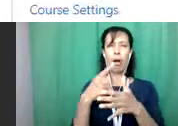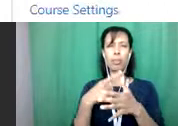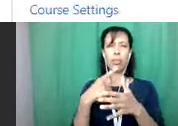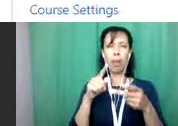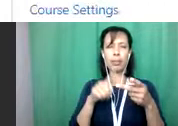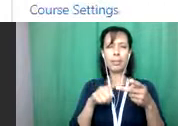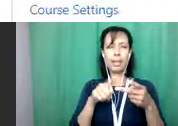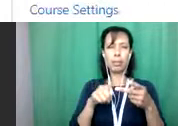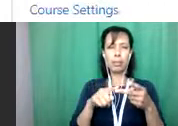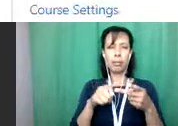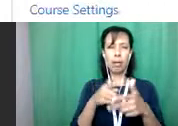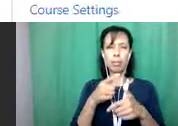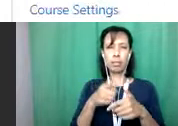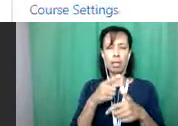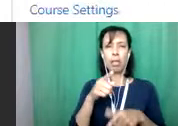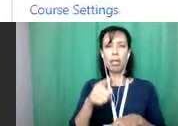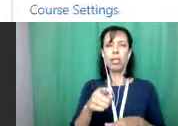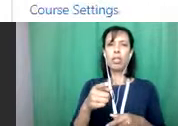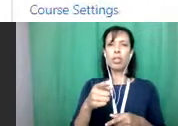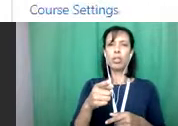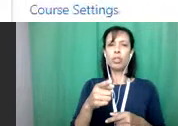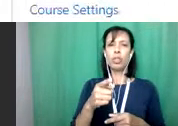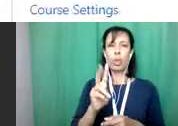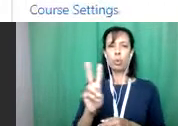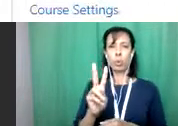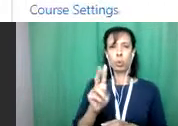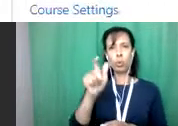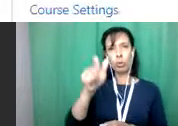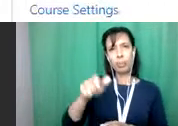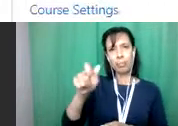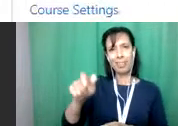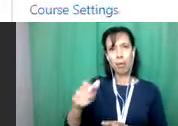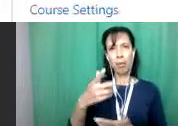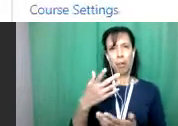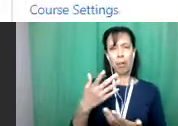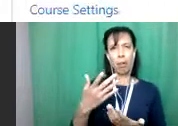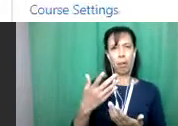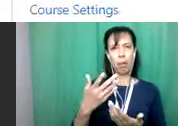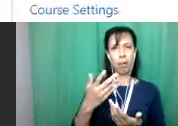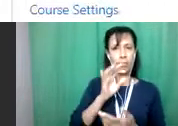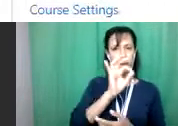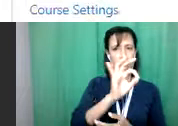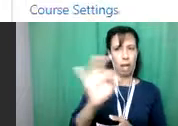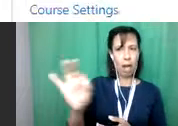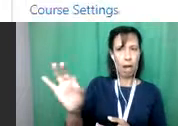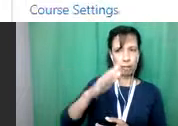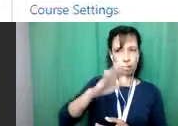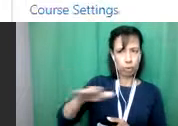with children about how they felt about PE. Now,